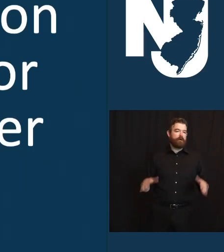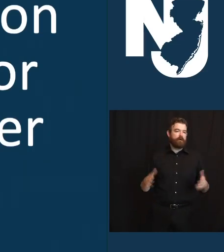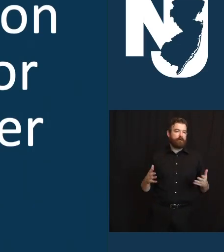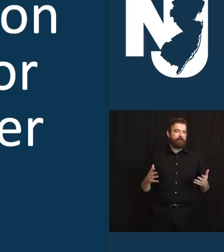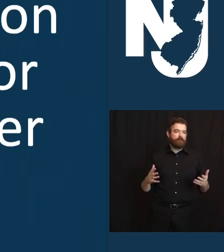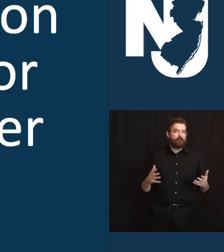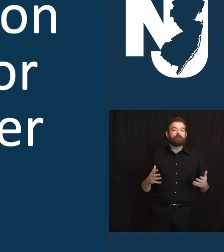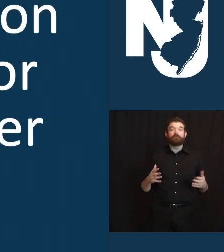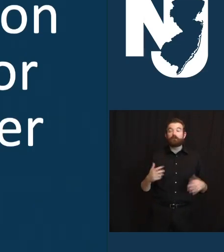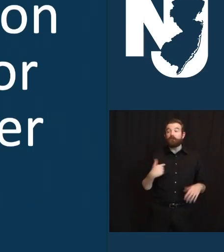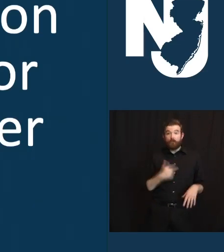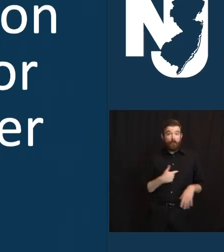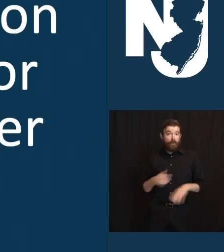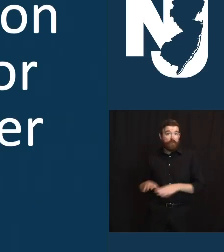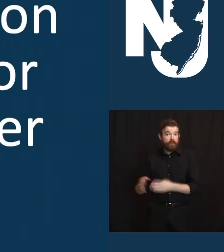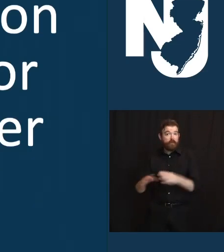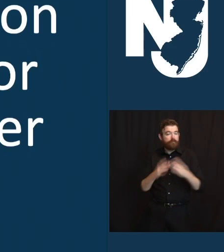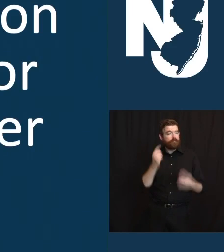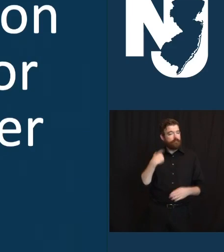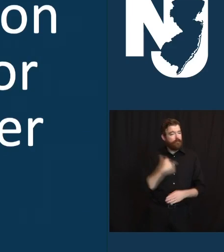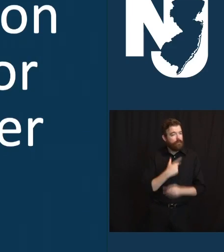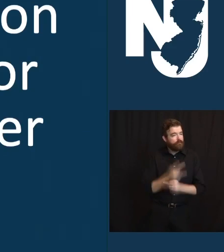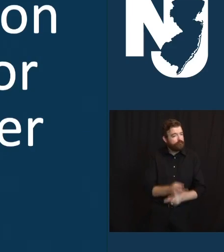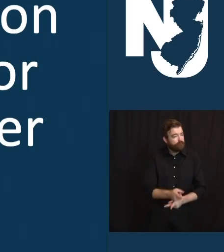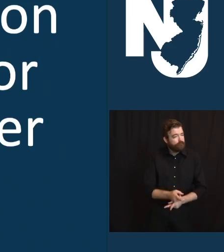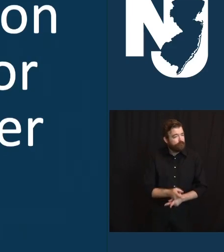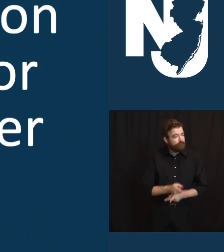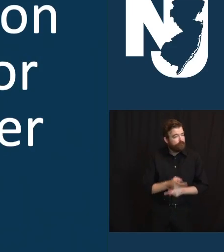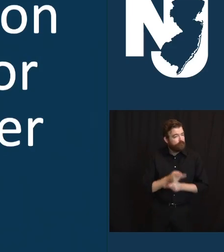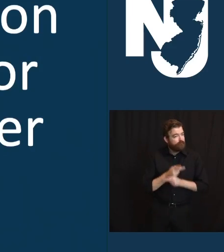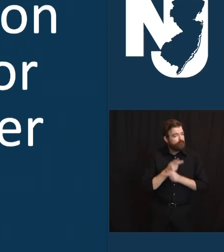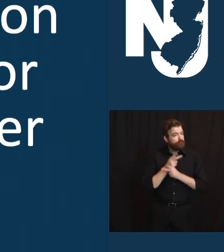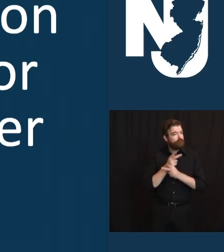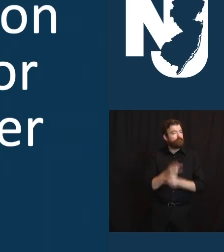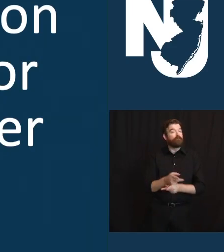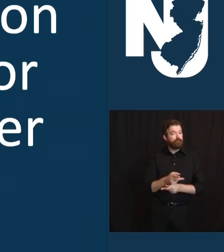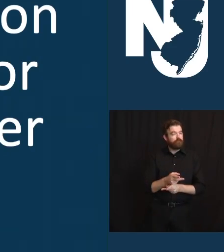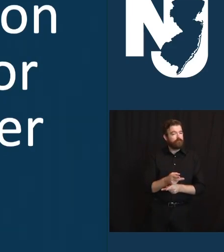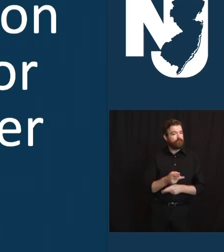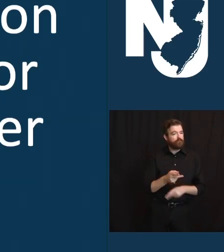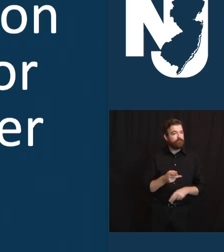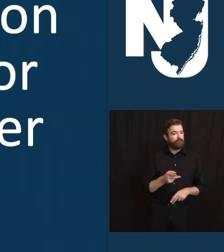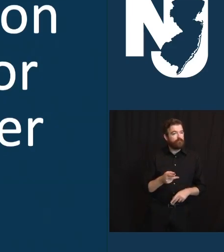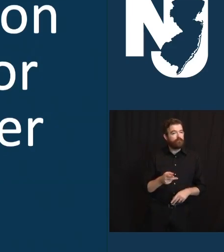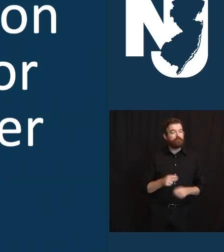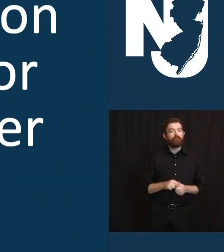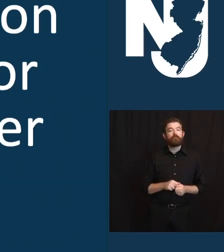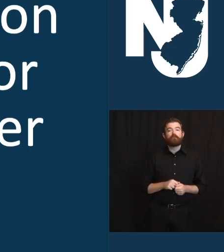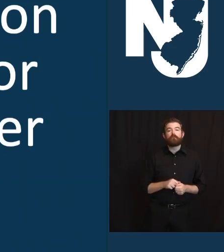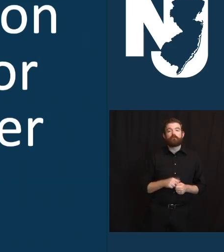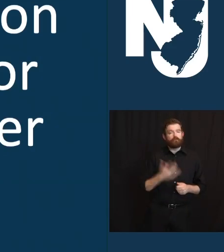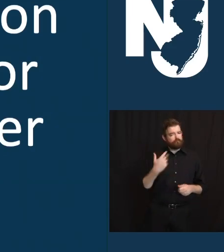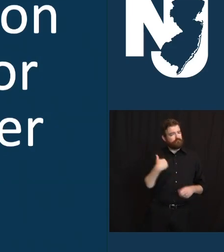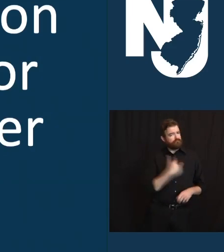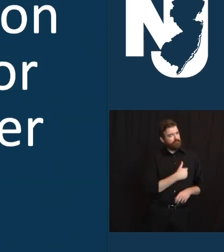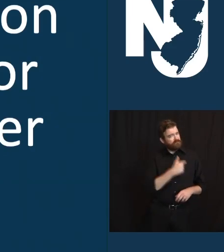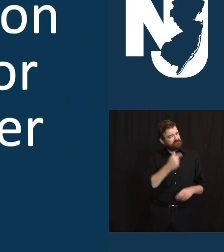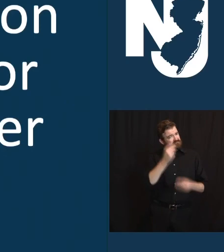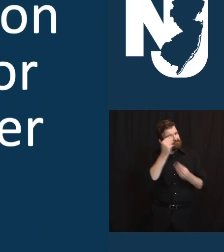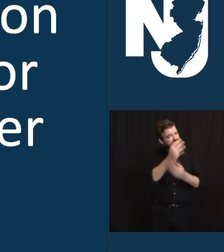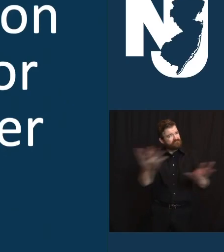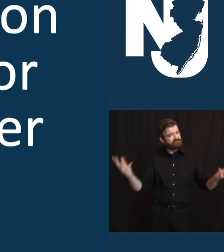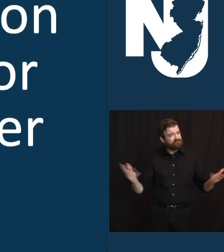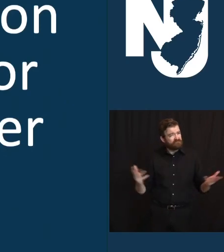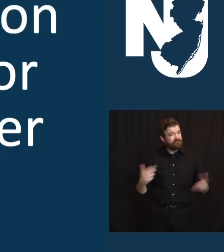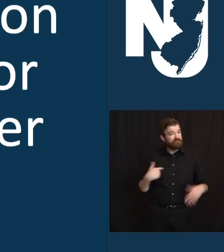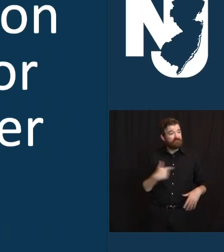hesitate to hit pause if needed to safeguard public health. And this is one of those times. Brings me no